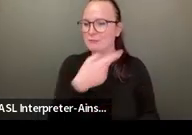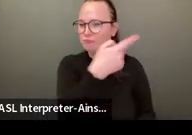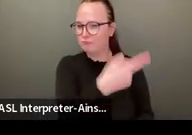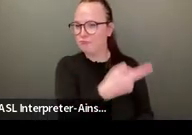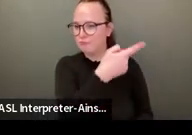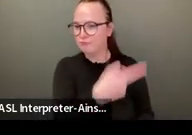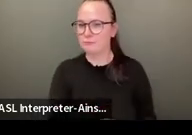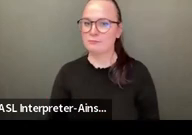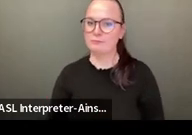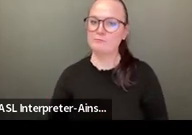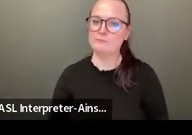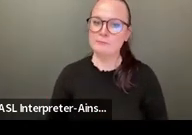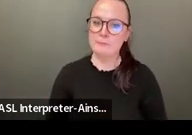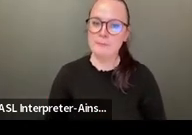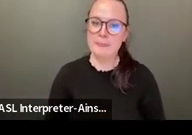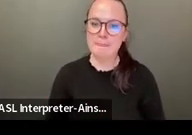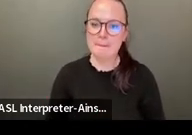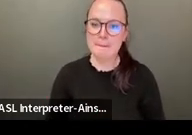same.